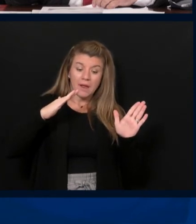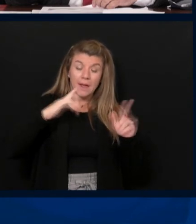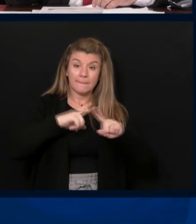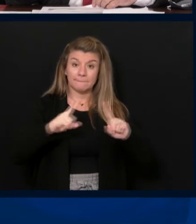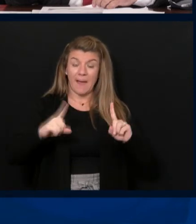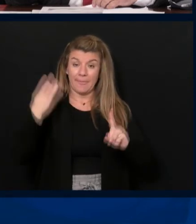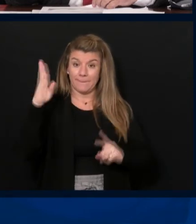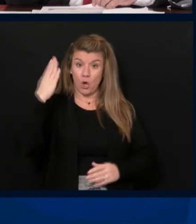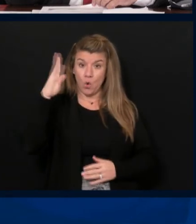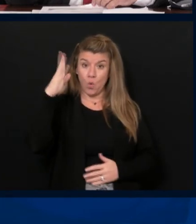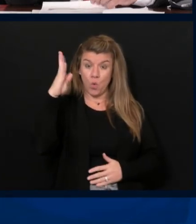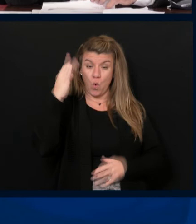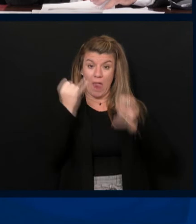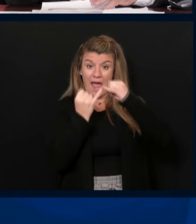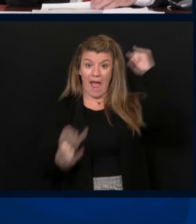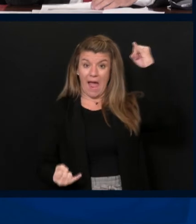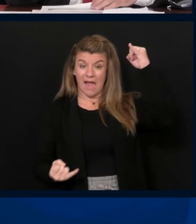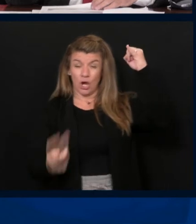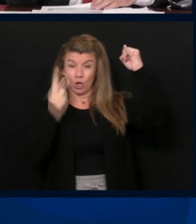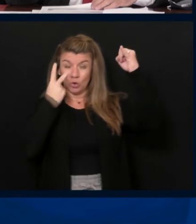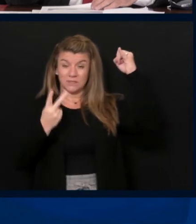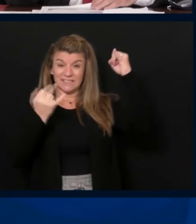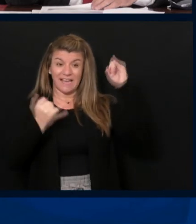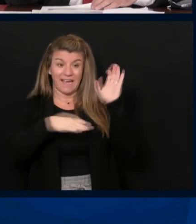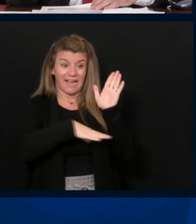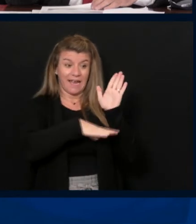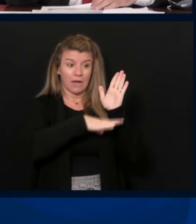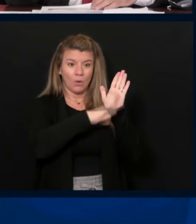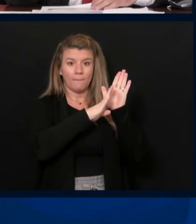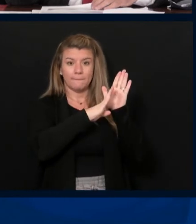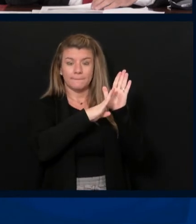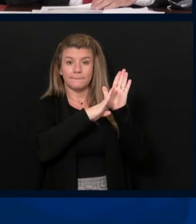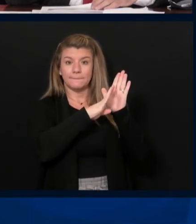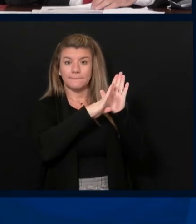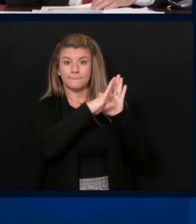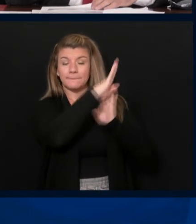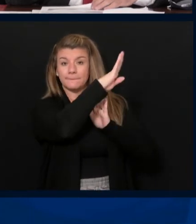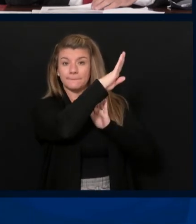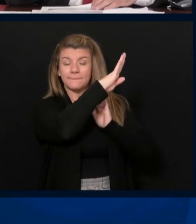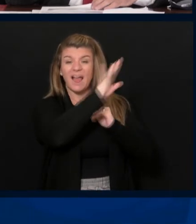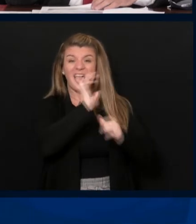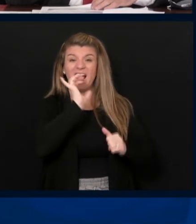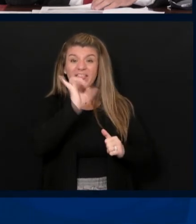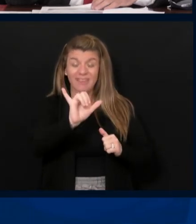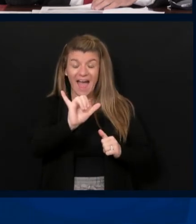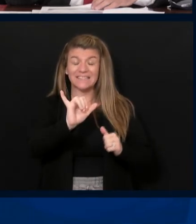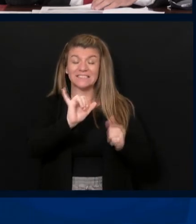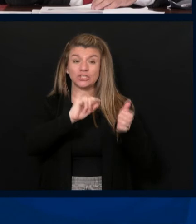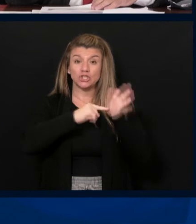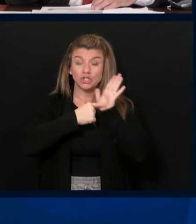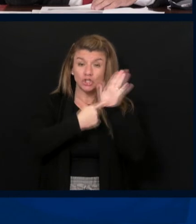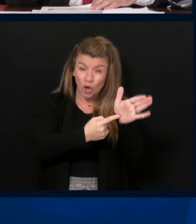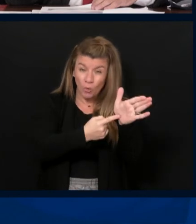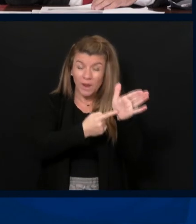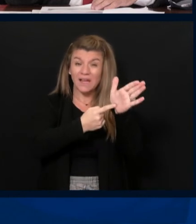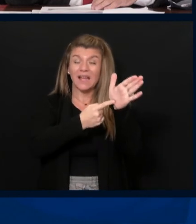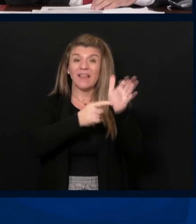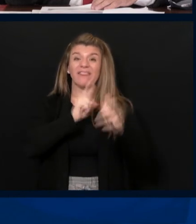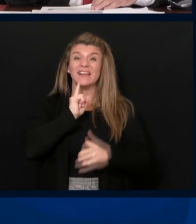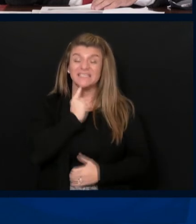The blue line, you see how much steeper that is? That is indicating the significance of